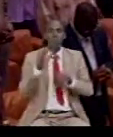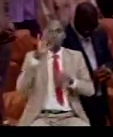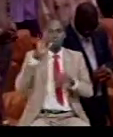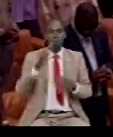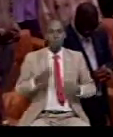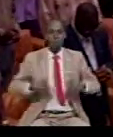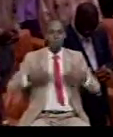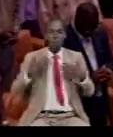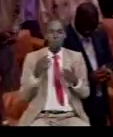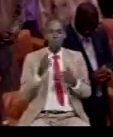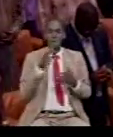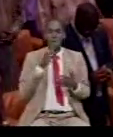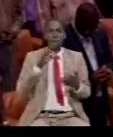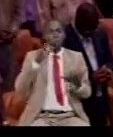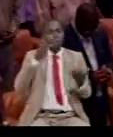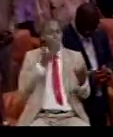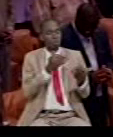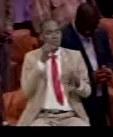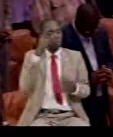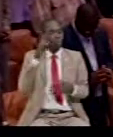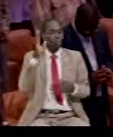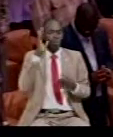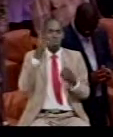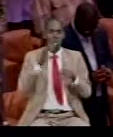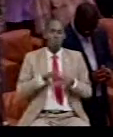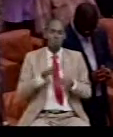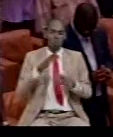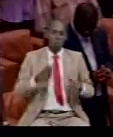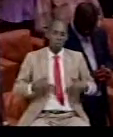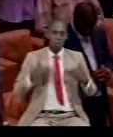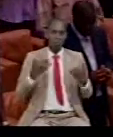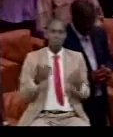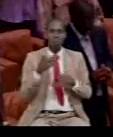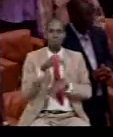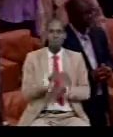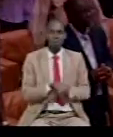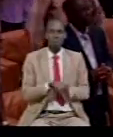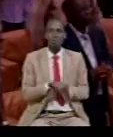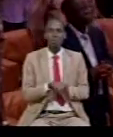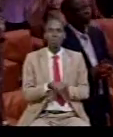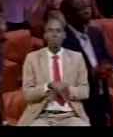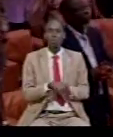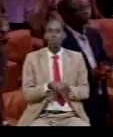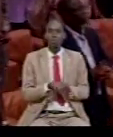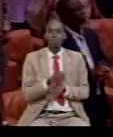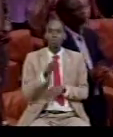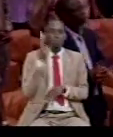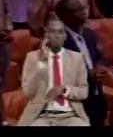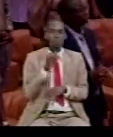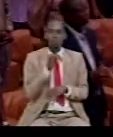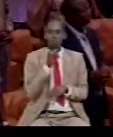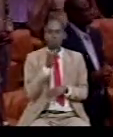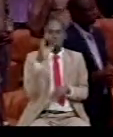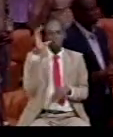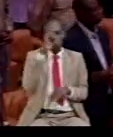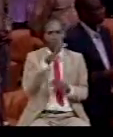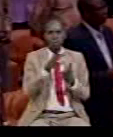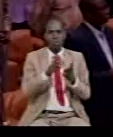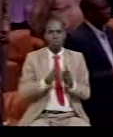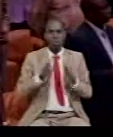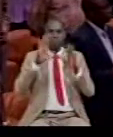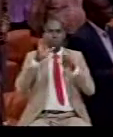coming your way tonight. That miracle of your family will not miss you tonight. That your heart